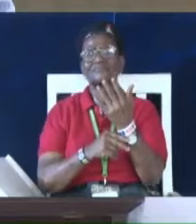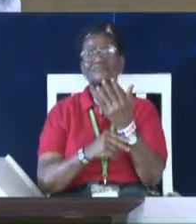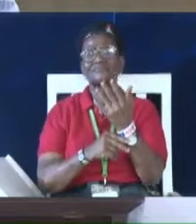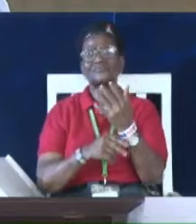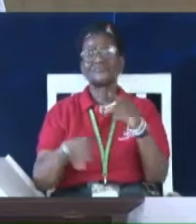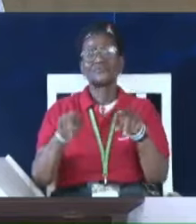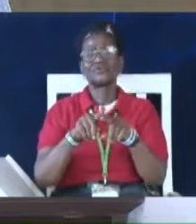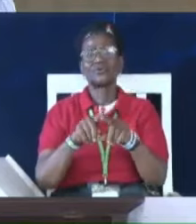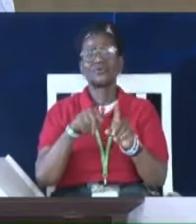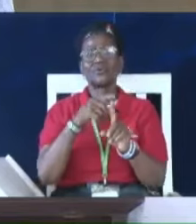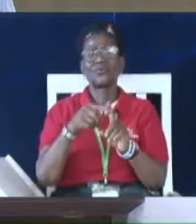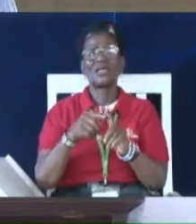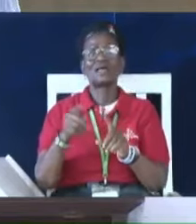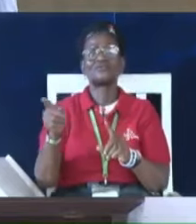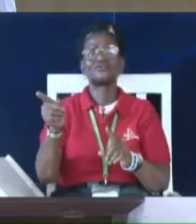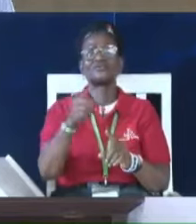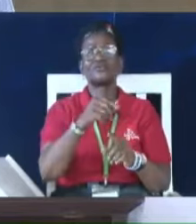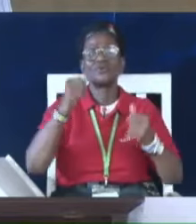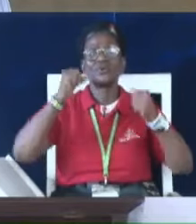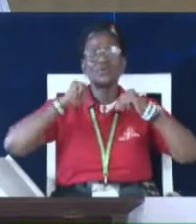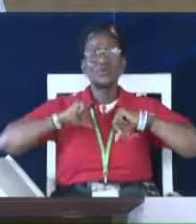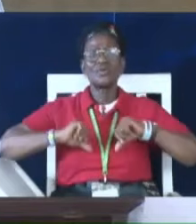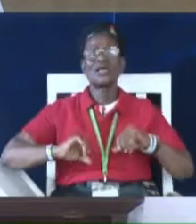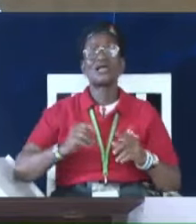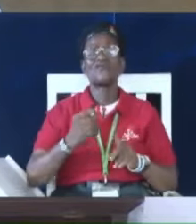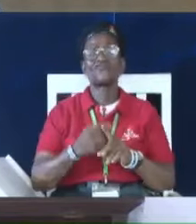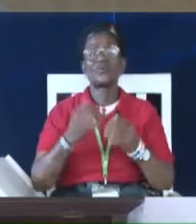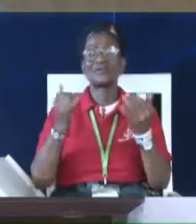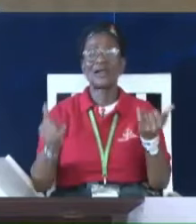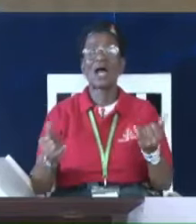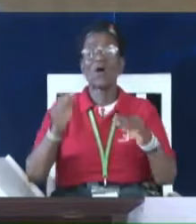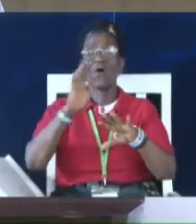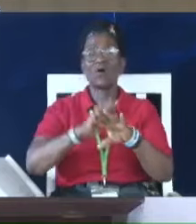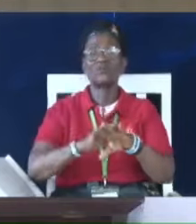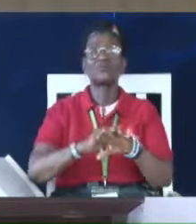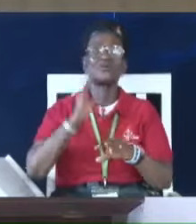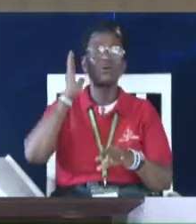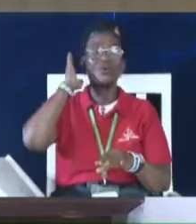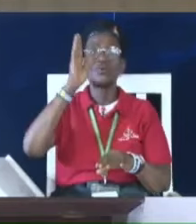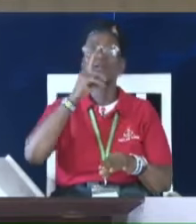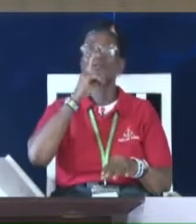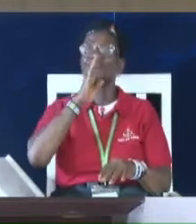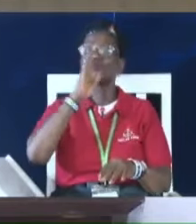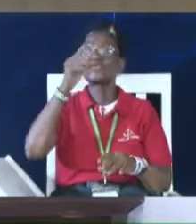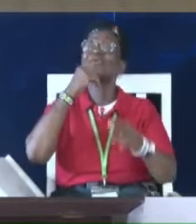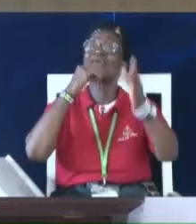So when what you'll be wearing from now on will be praise